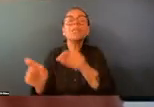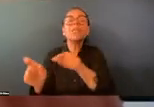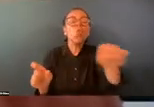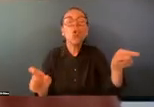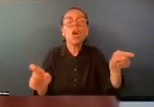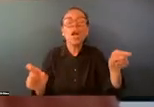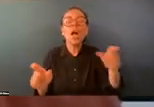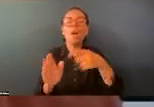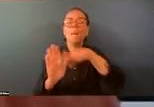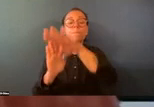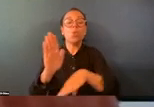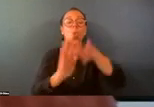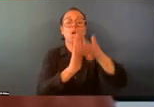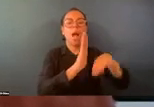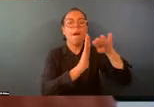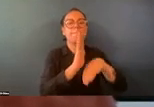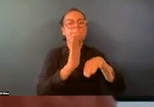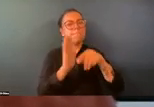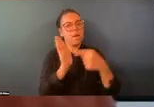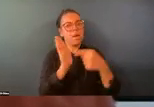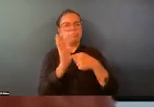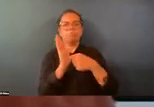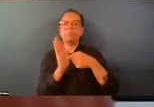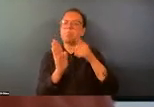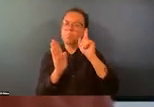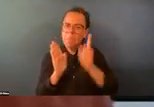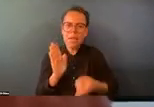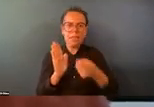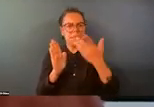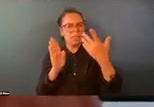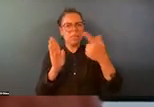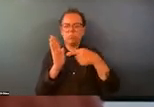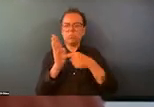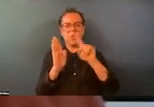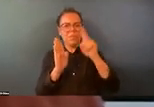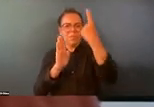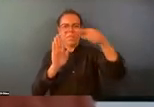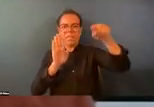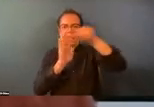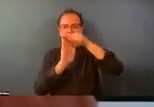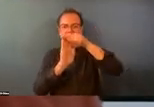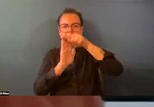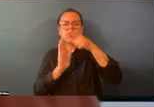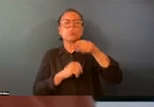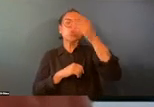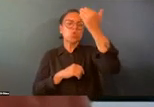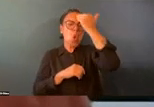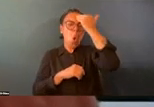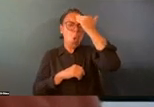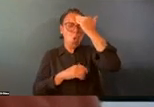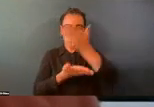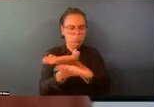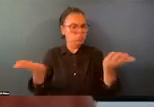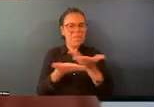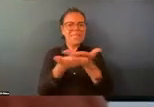a program management manual that refers to the process of applying skills, knowledge, and tools